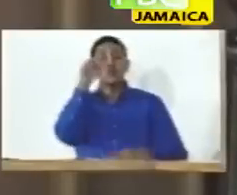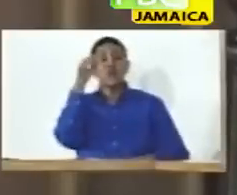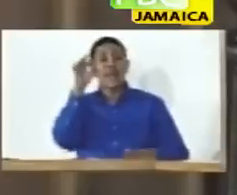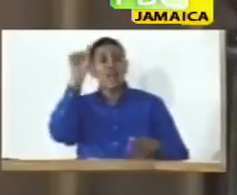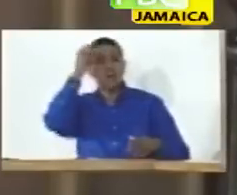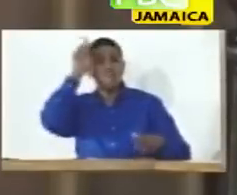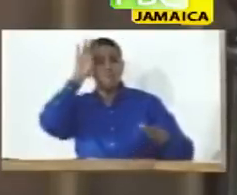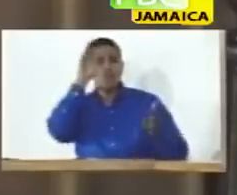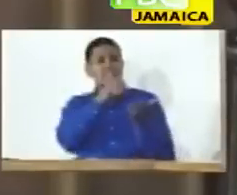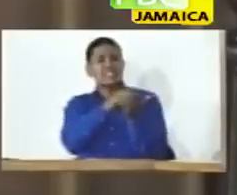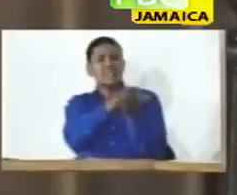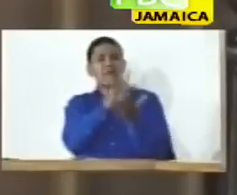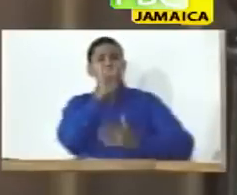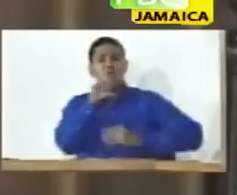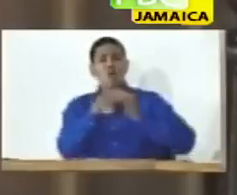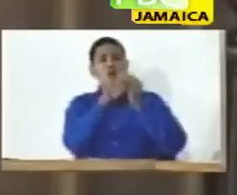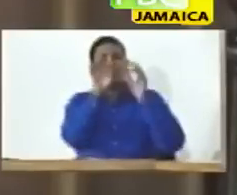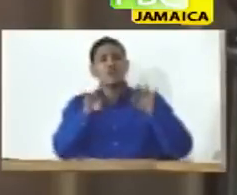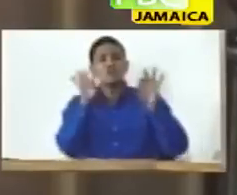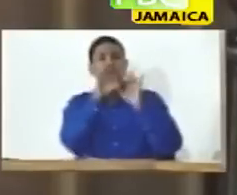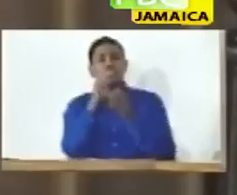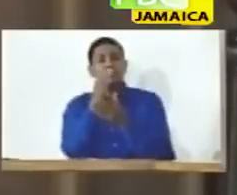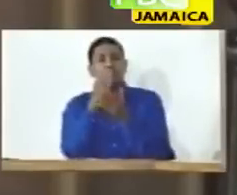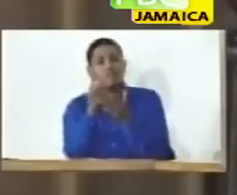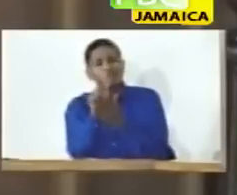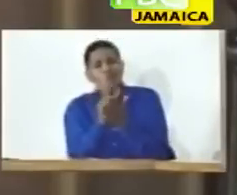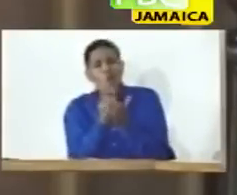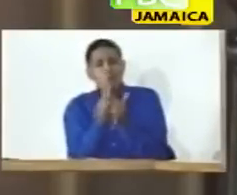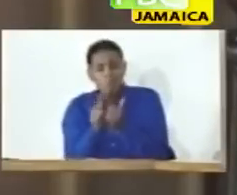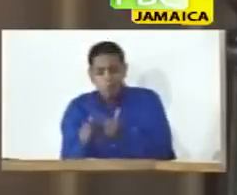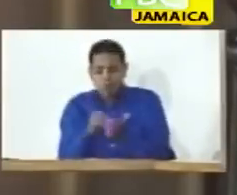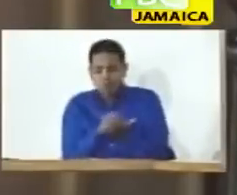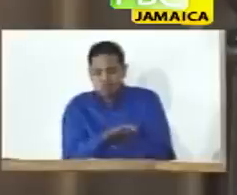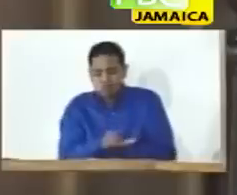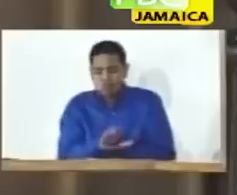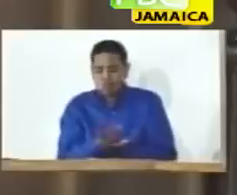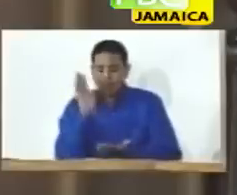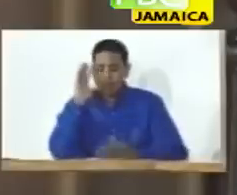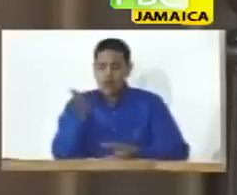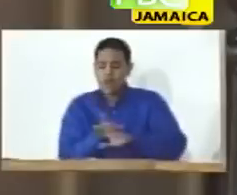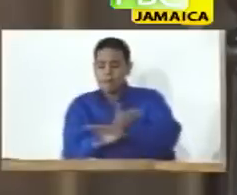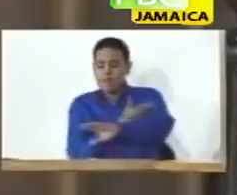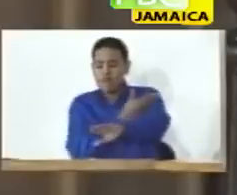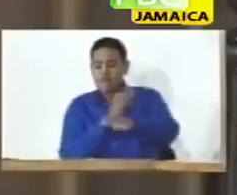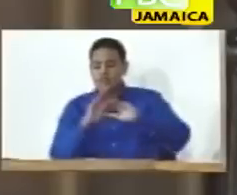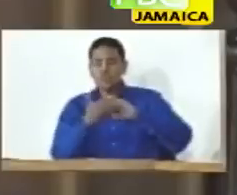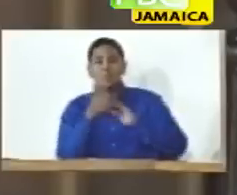be tabling other critical pieces of legislation that will improve